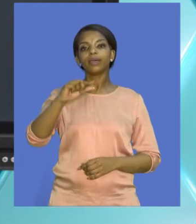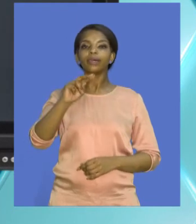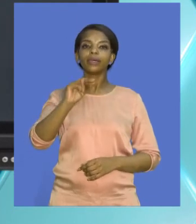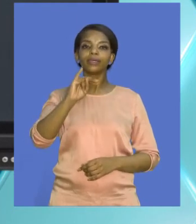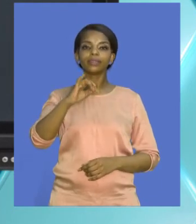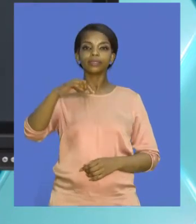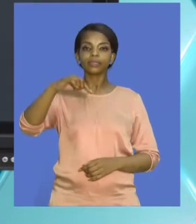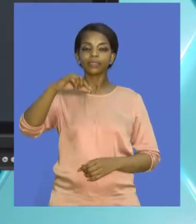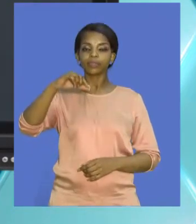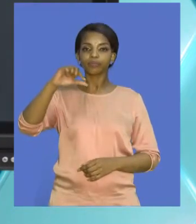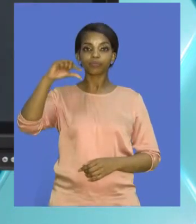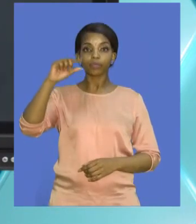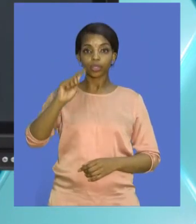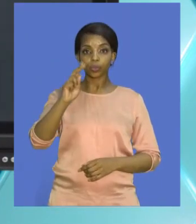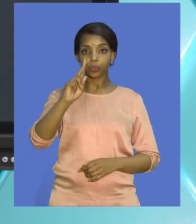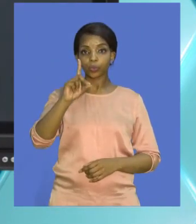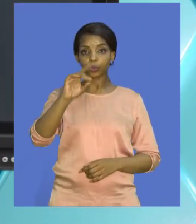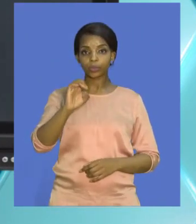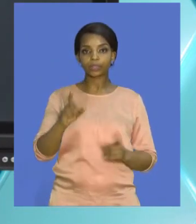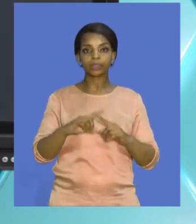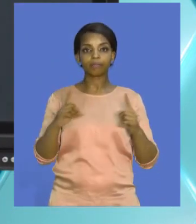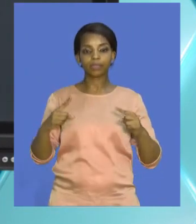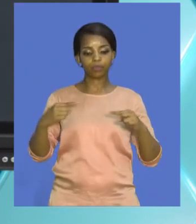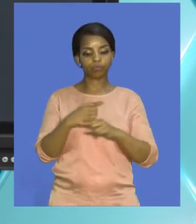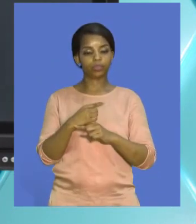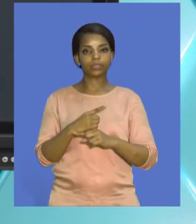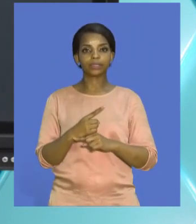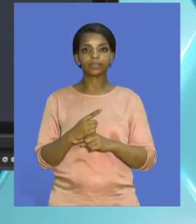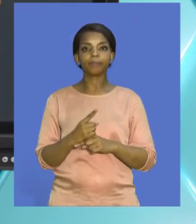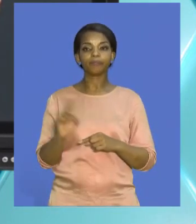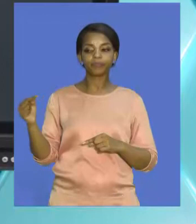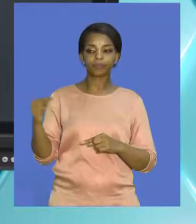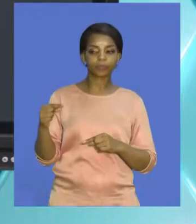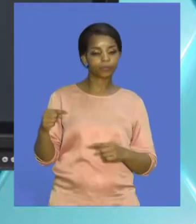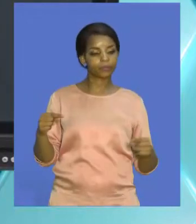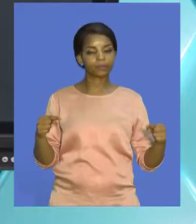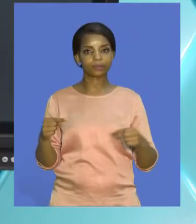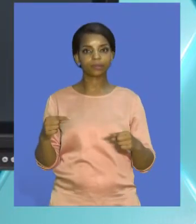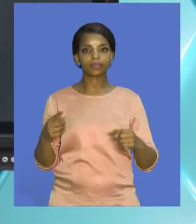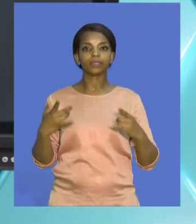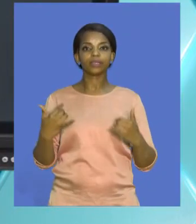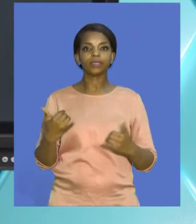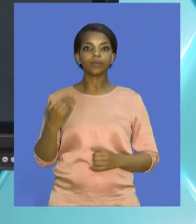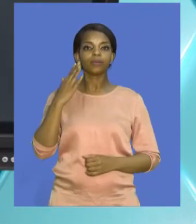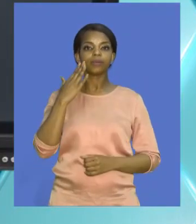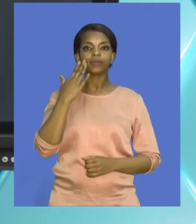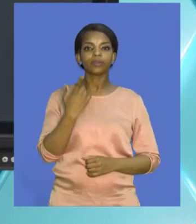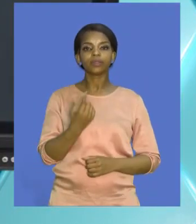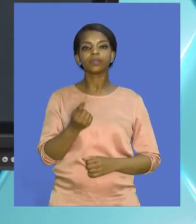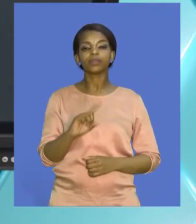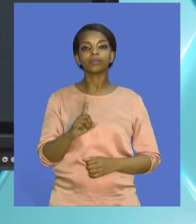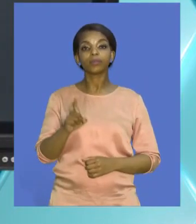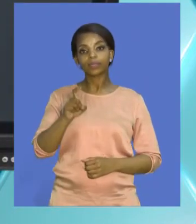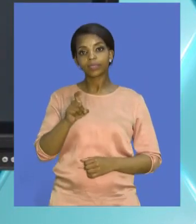but opposite in direction. Now, we're onto something. It obviously takes us to the Newton's third law, right?